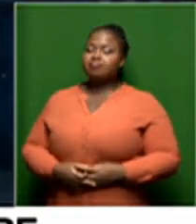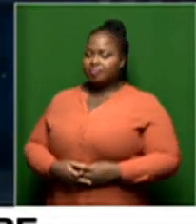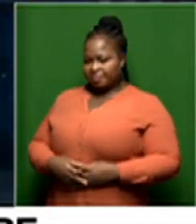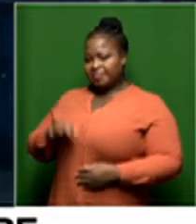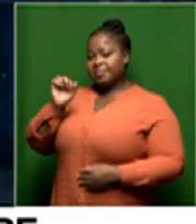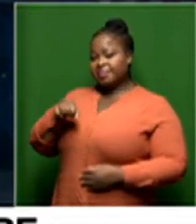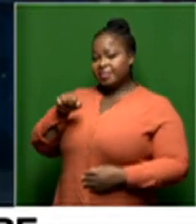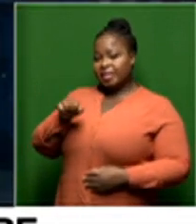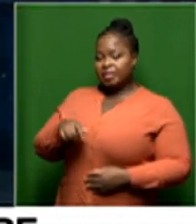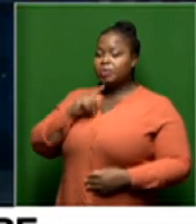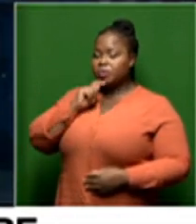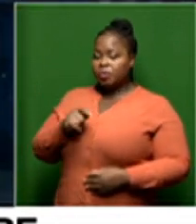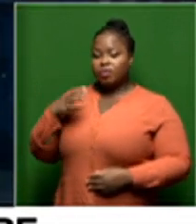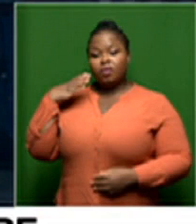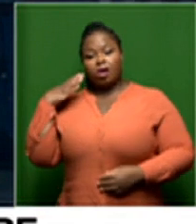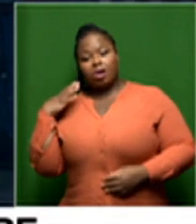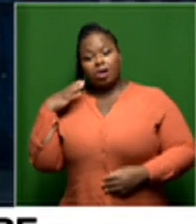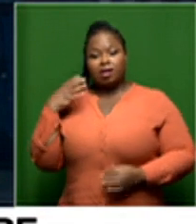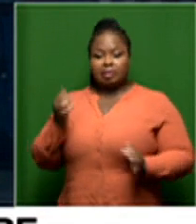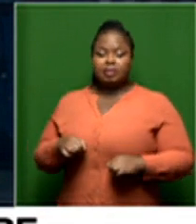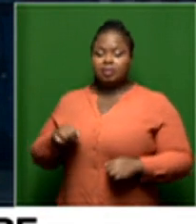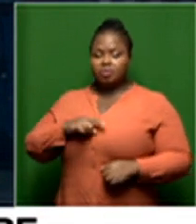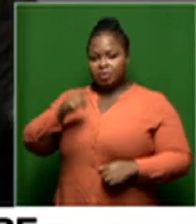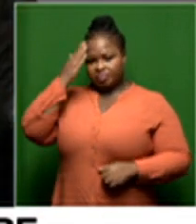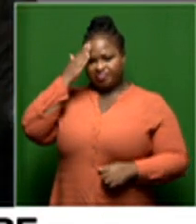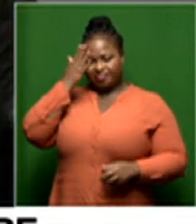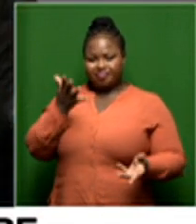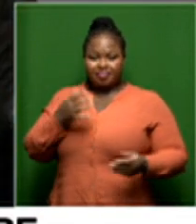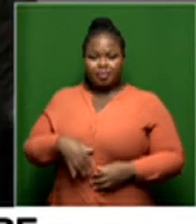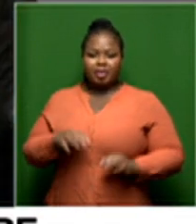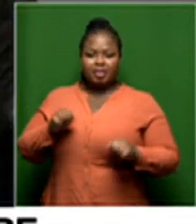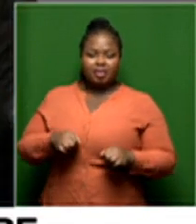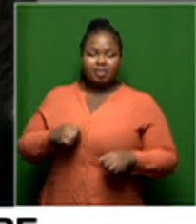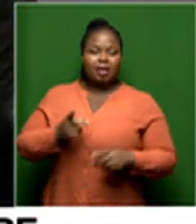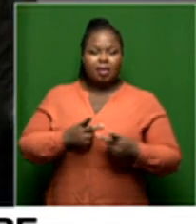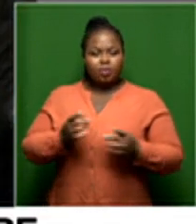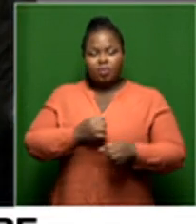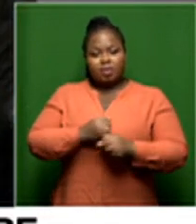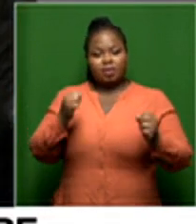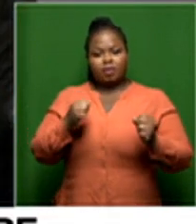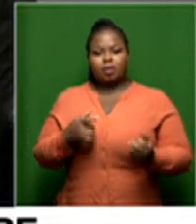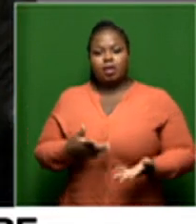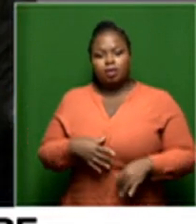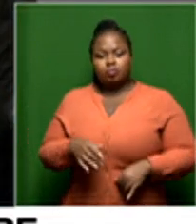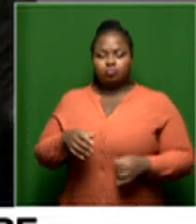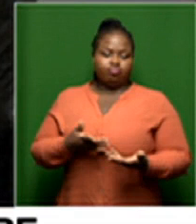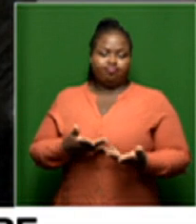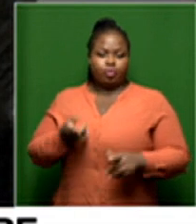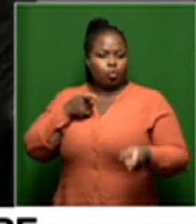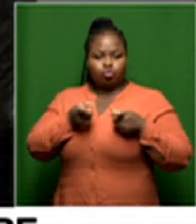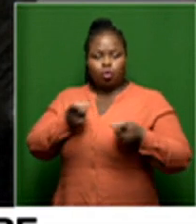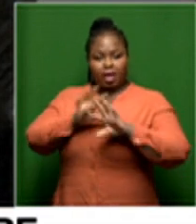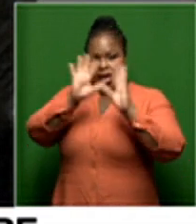Yes, well, I mean, it is quite a task, as you can imagine. Although, of course, we're never entirely in control of what